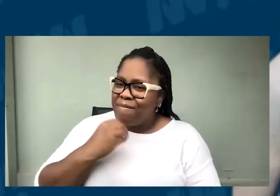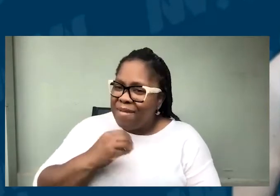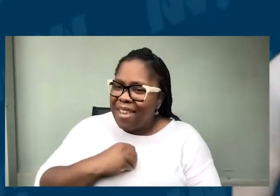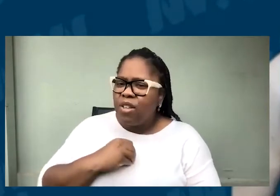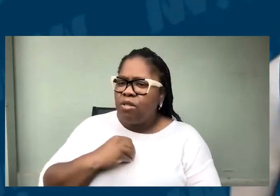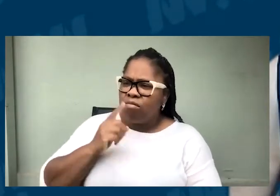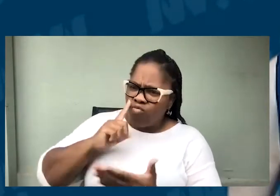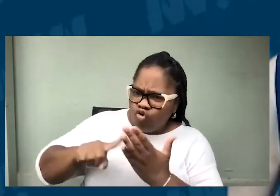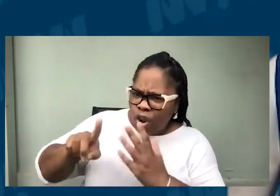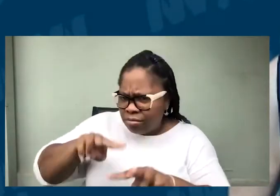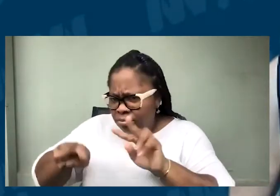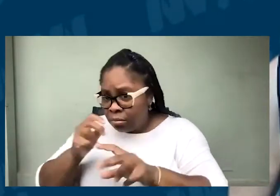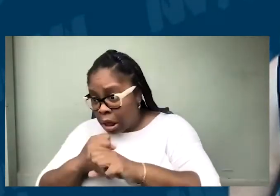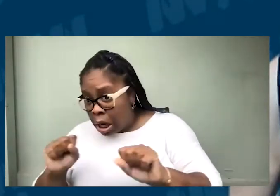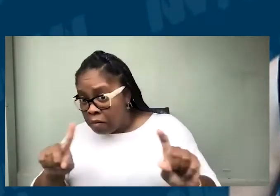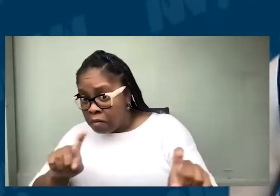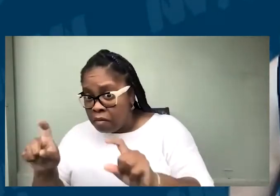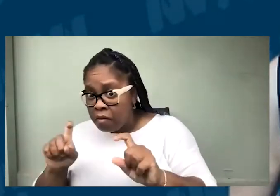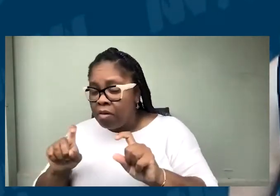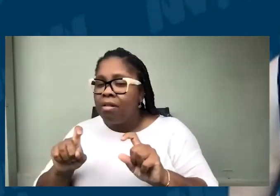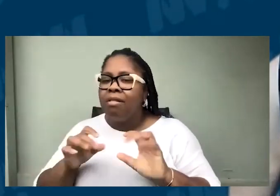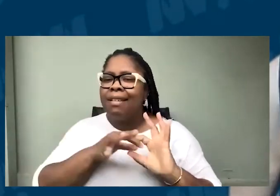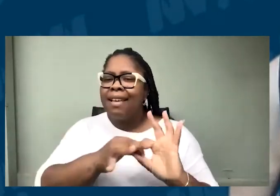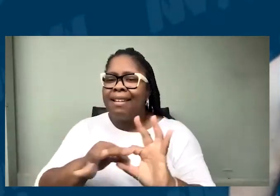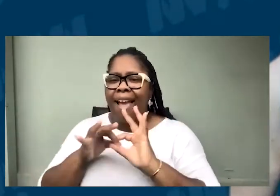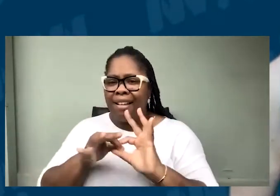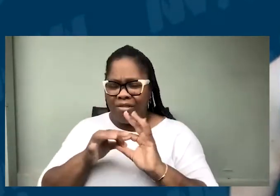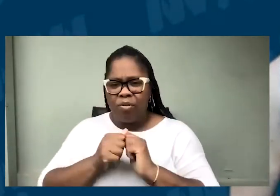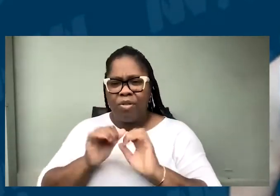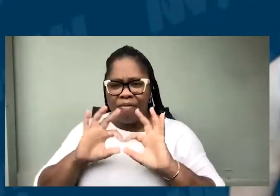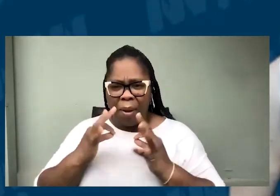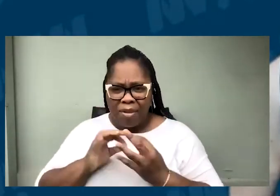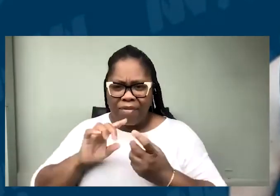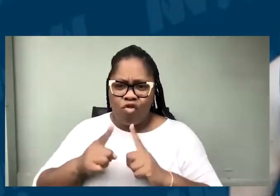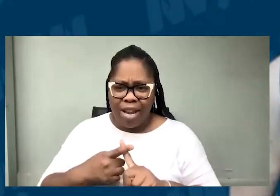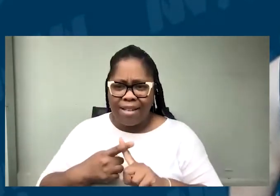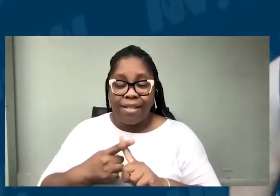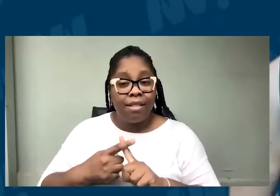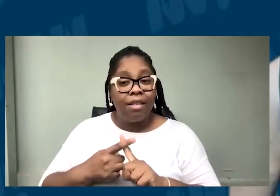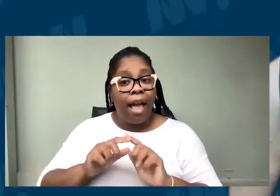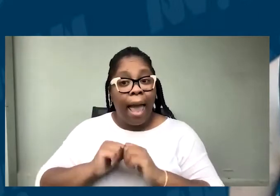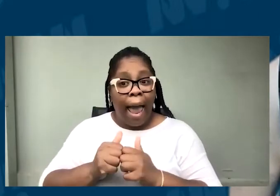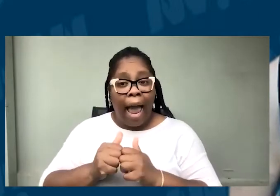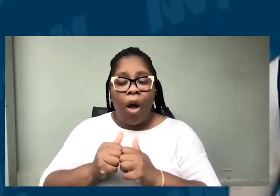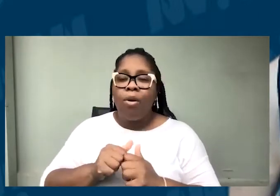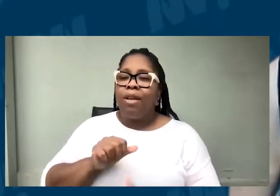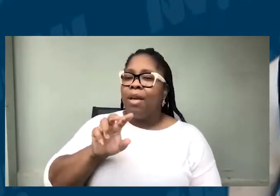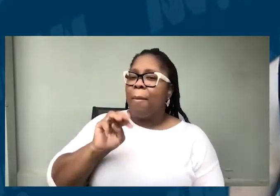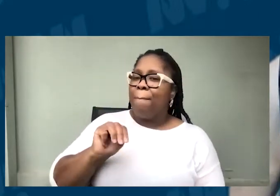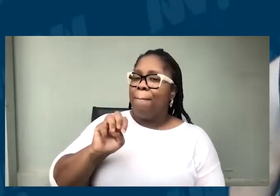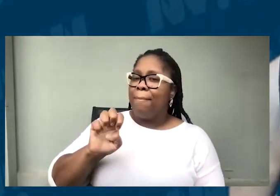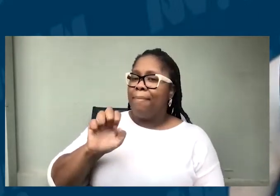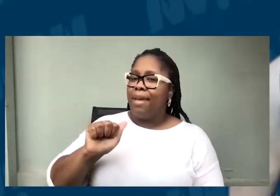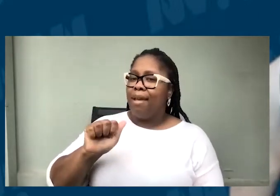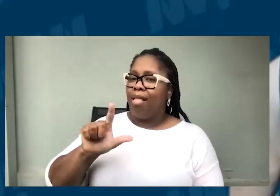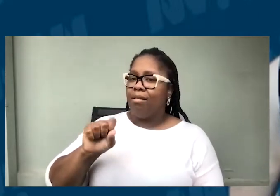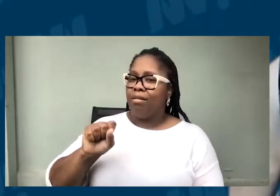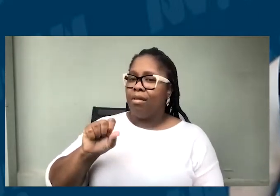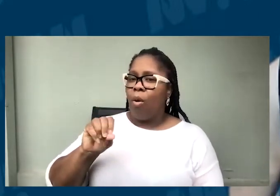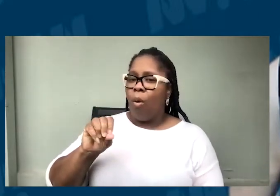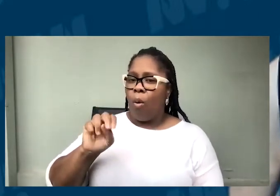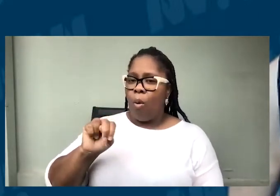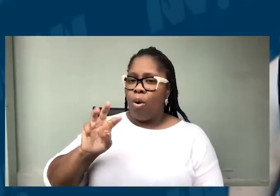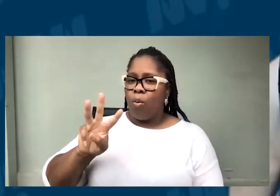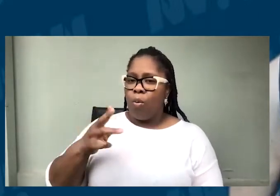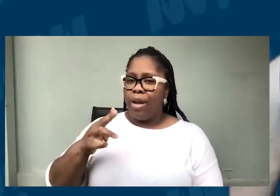and keeping families together through adult day services. Please visit us at mealsonwheelsoc.org. The